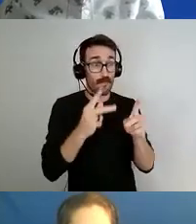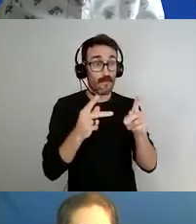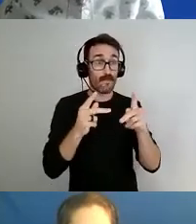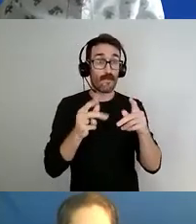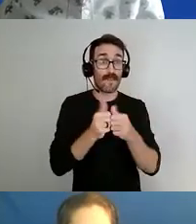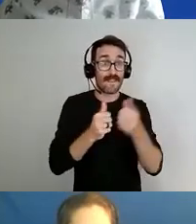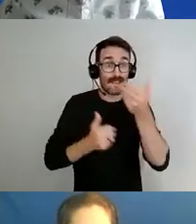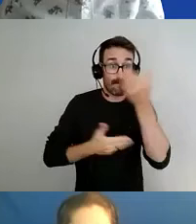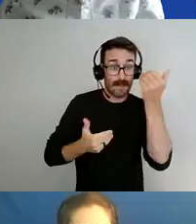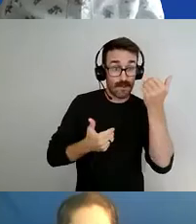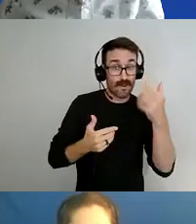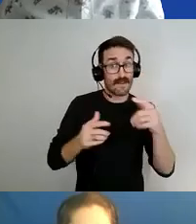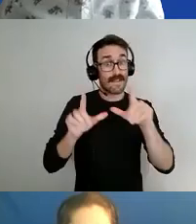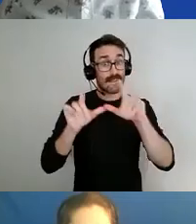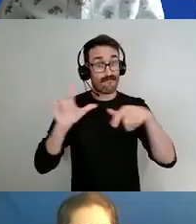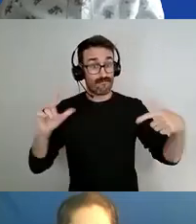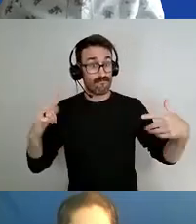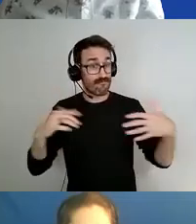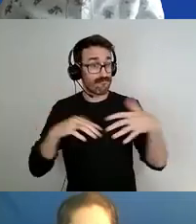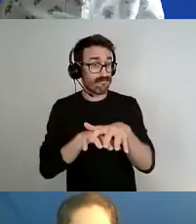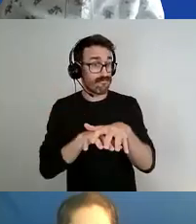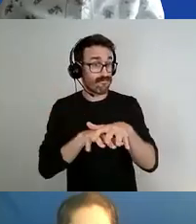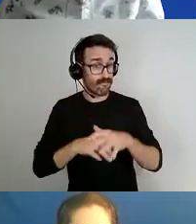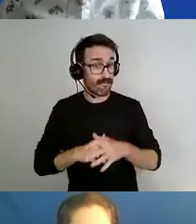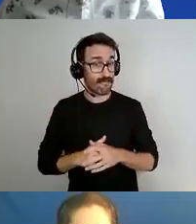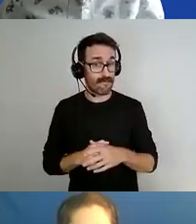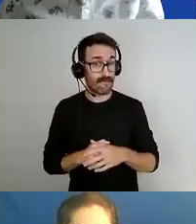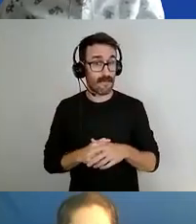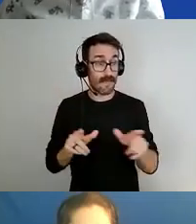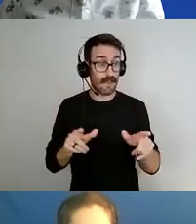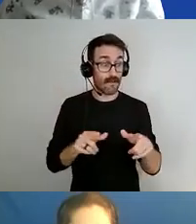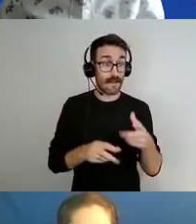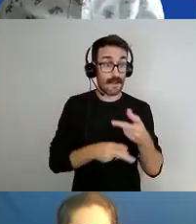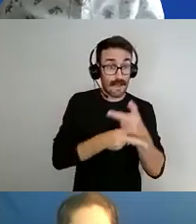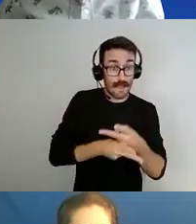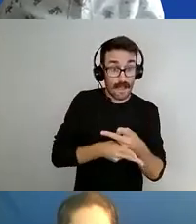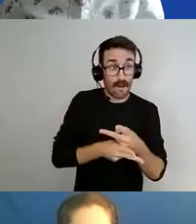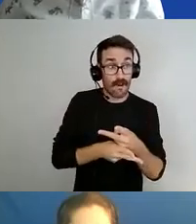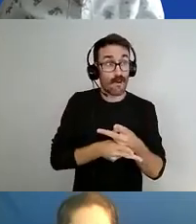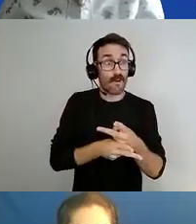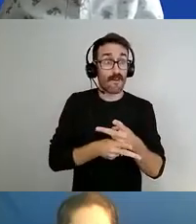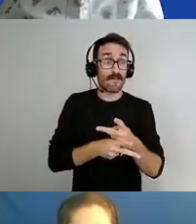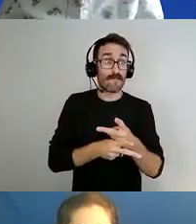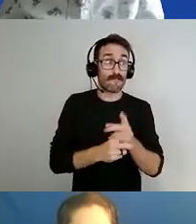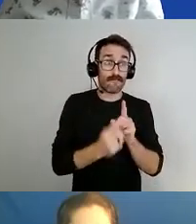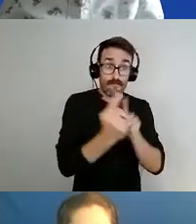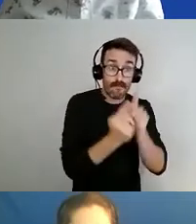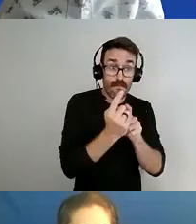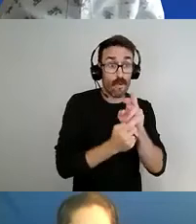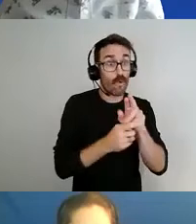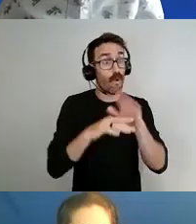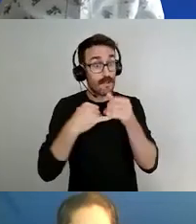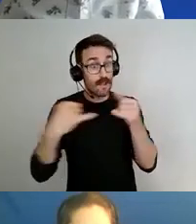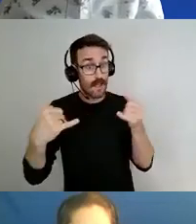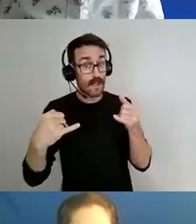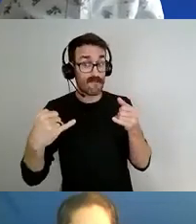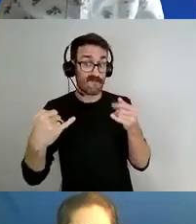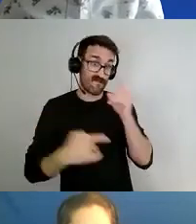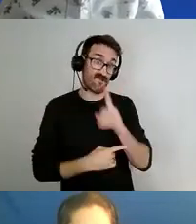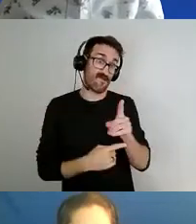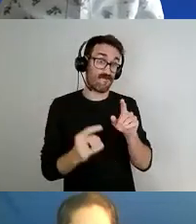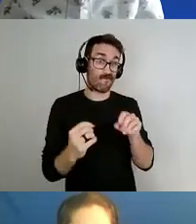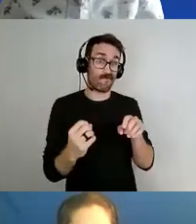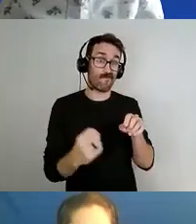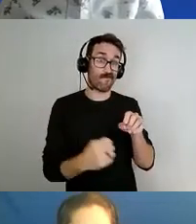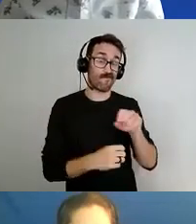with dementia and their carers, both in person and online, including after COVID,